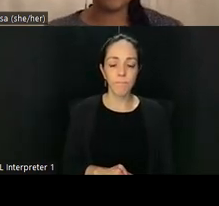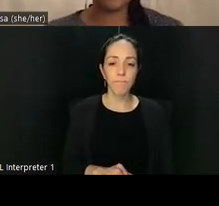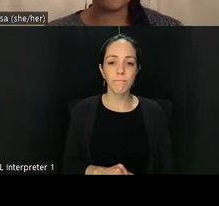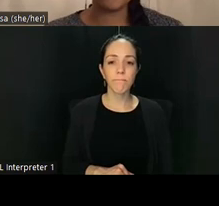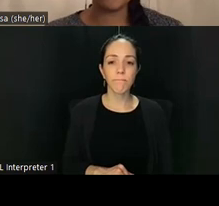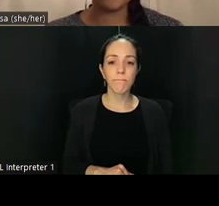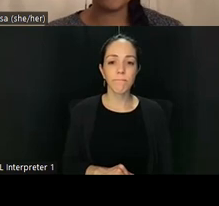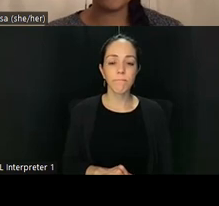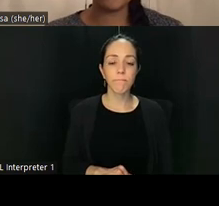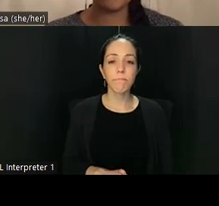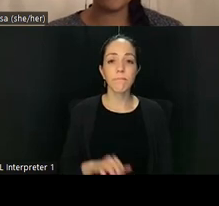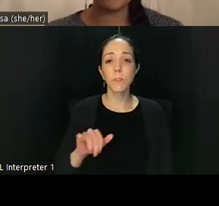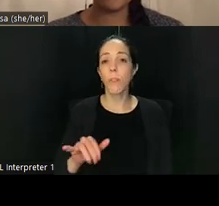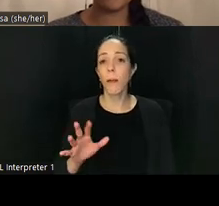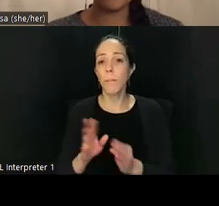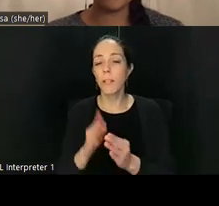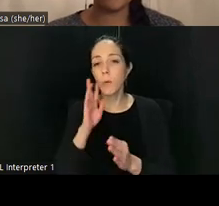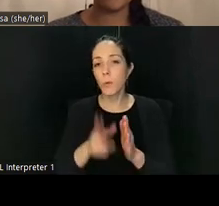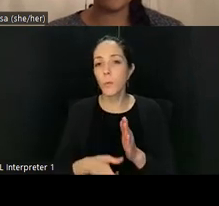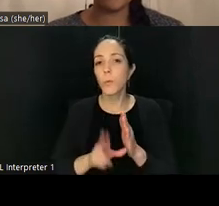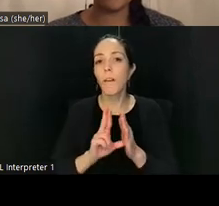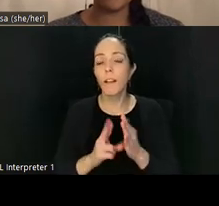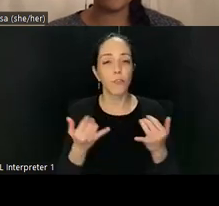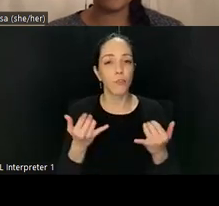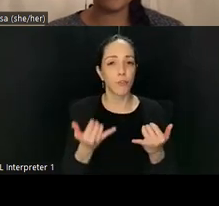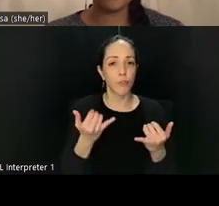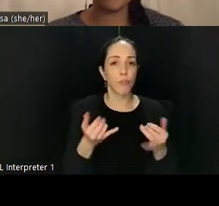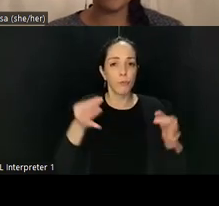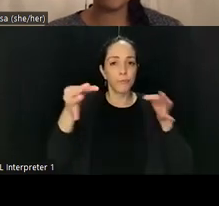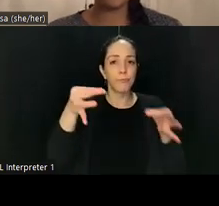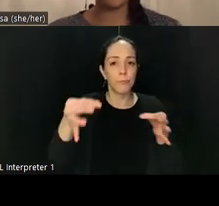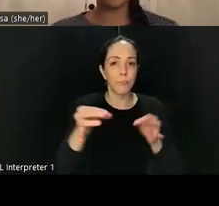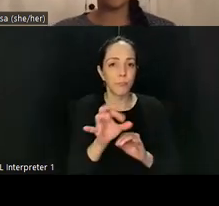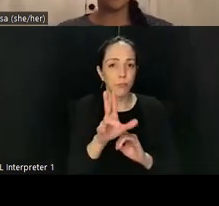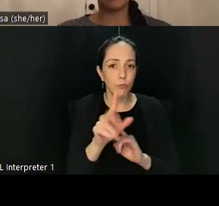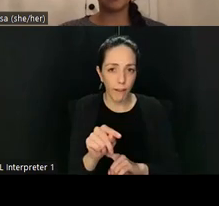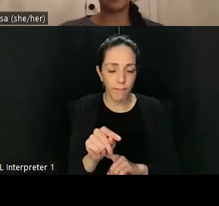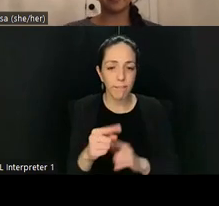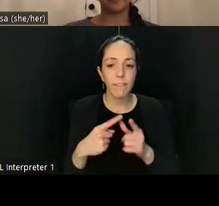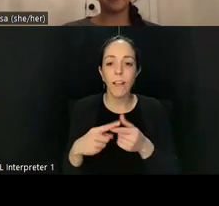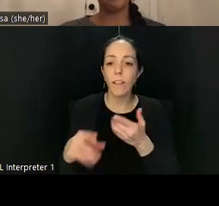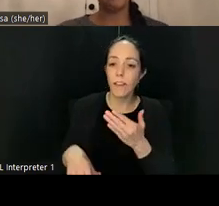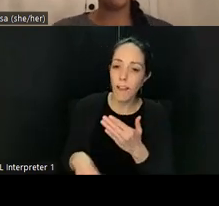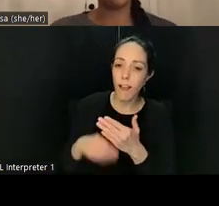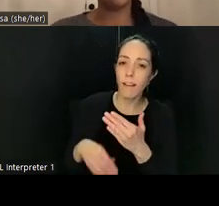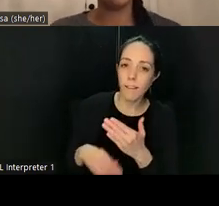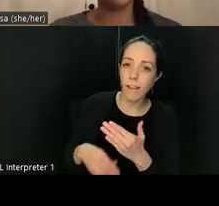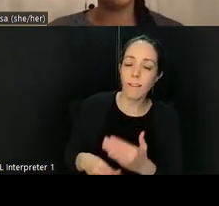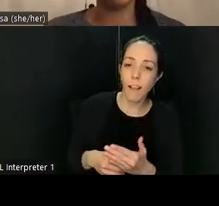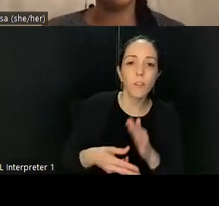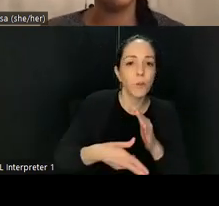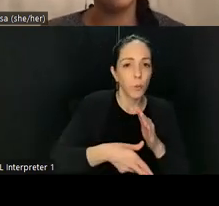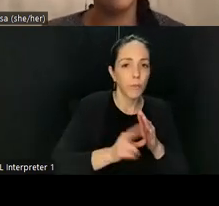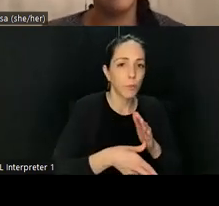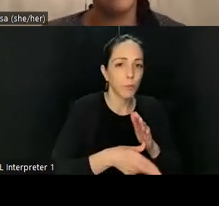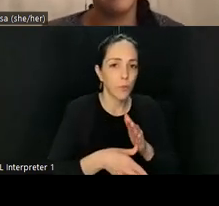revising current text, incorporating new text, formatting it as per Commissioner Dan's comments in the public comment into